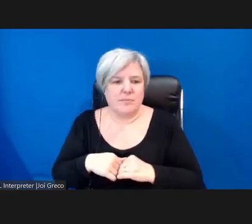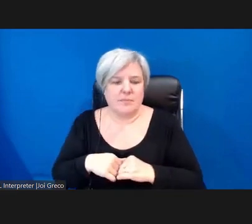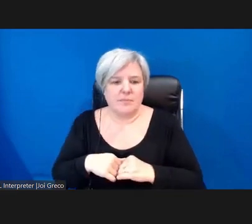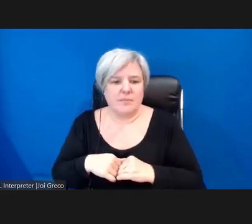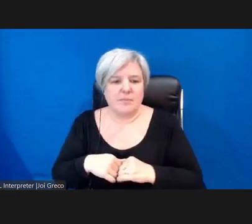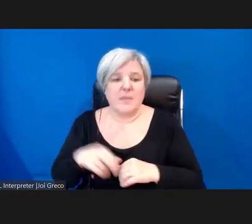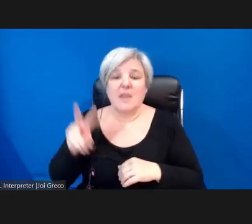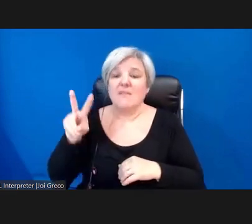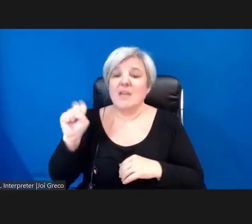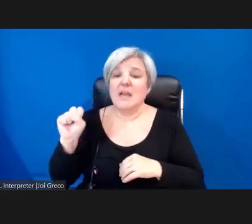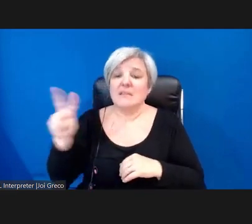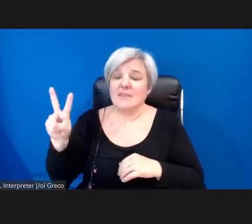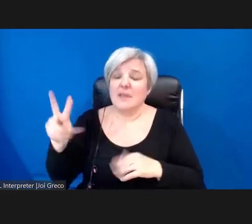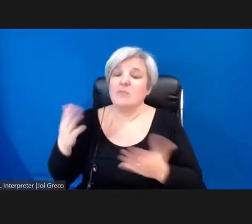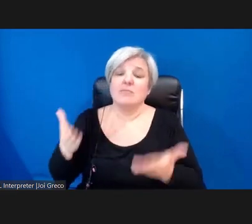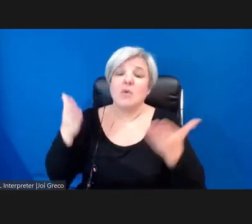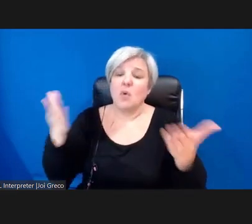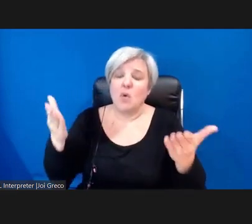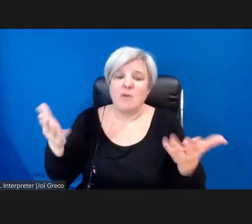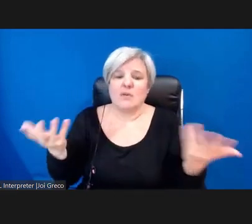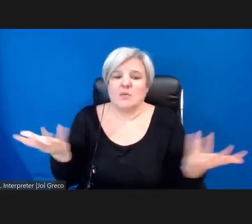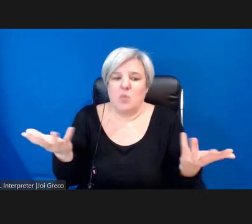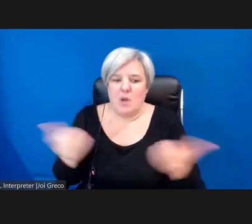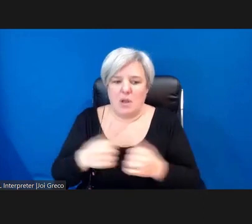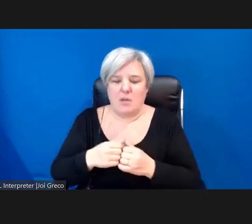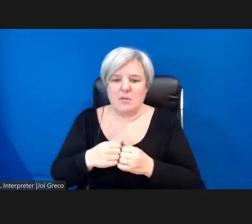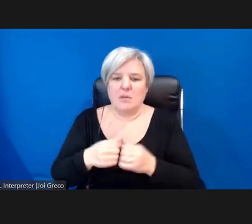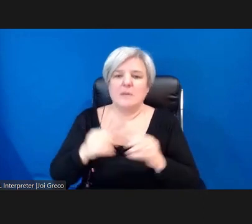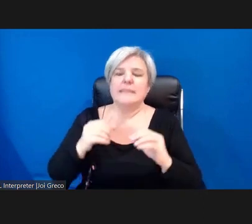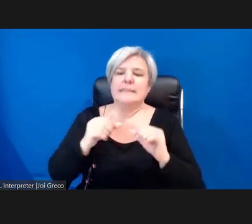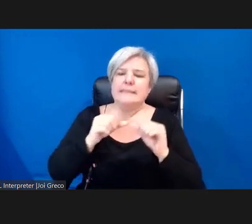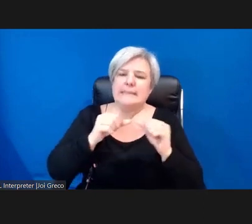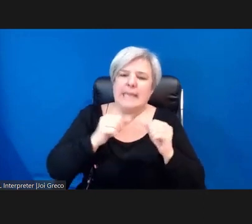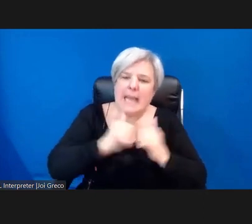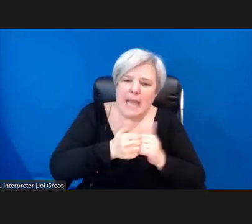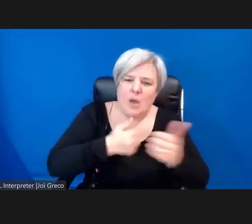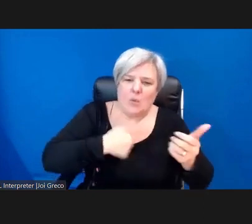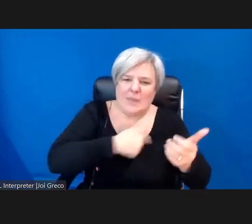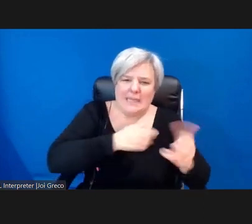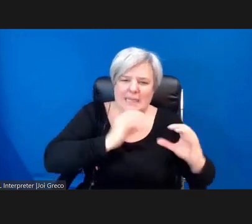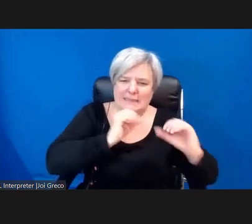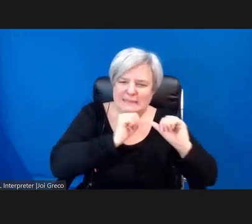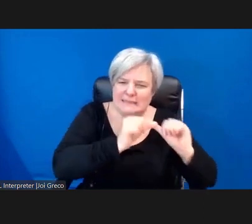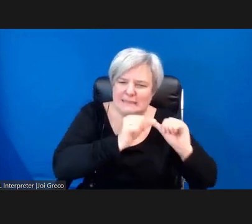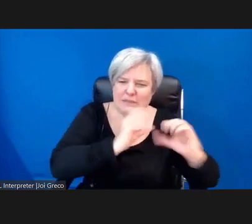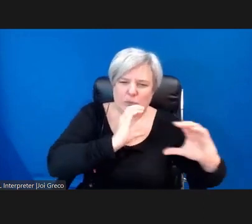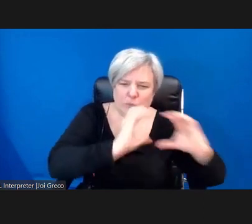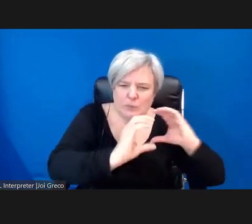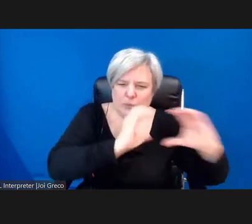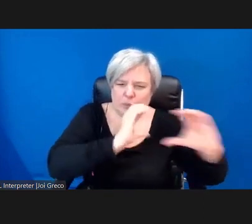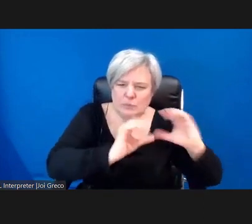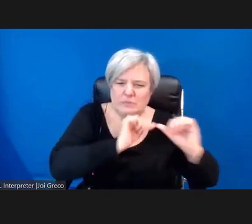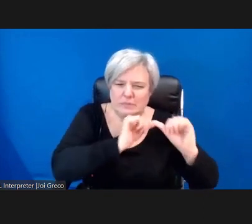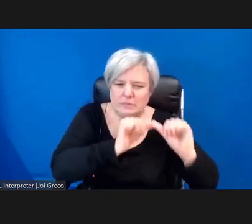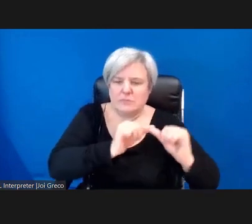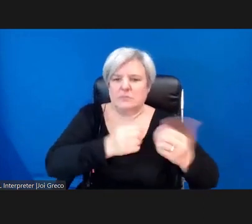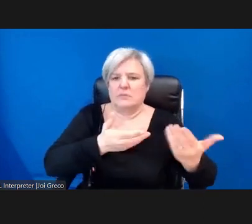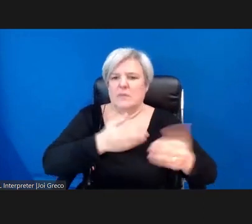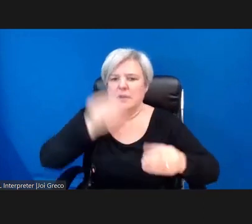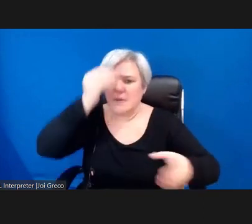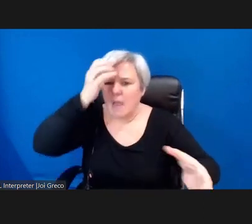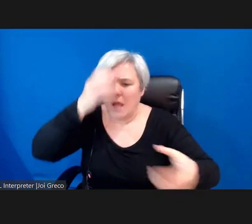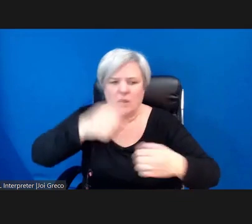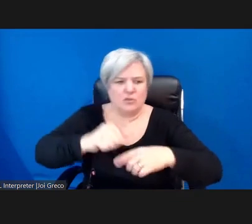The VSV offers a mechanism for ongoing communication, collaboration, education, training, and